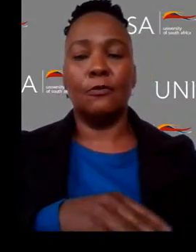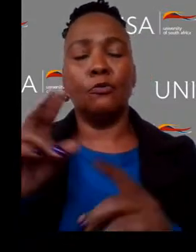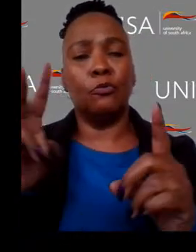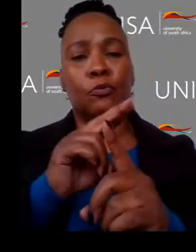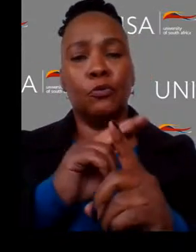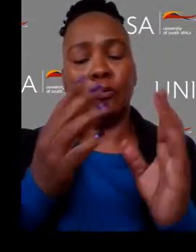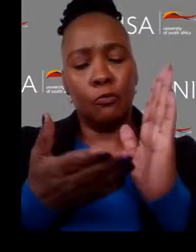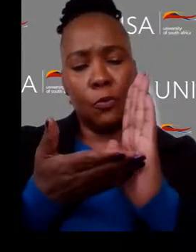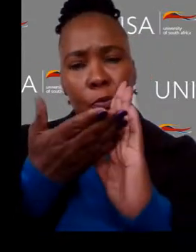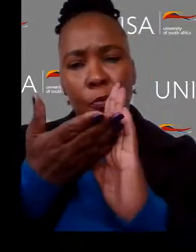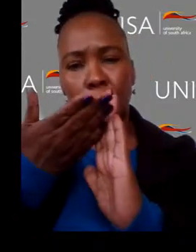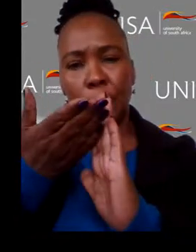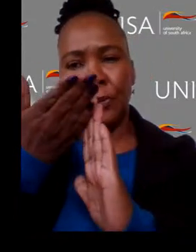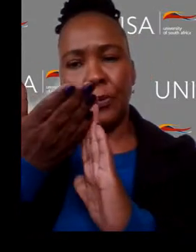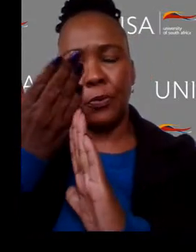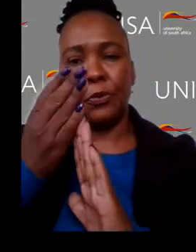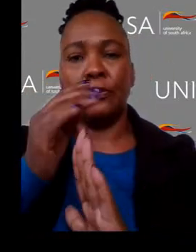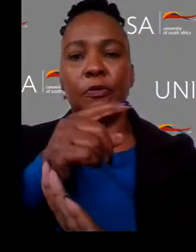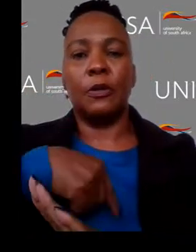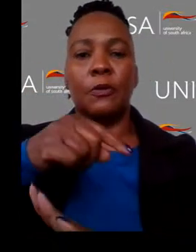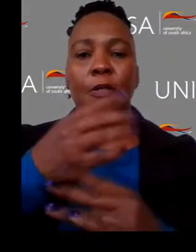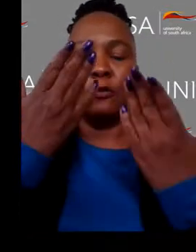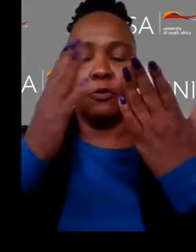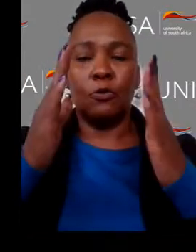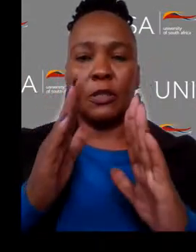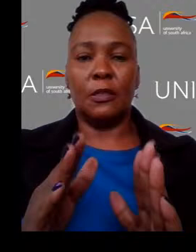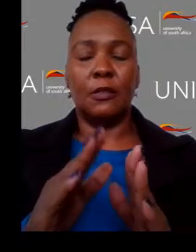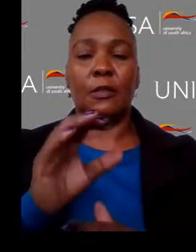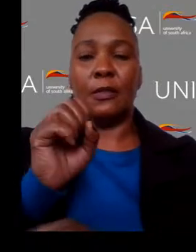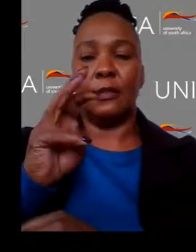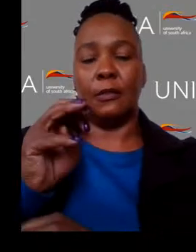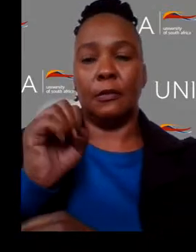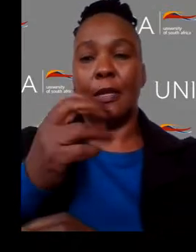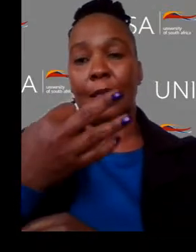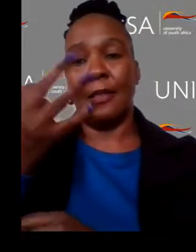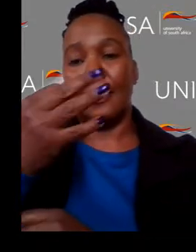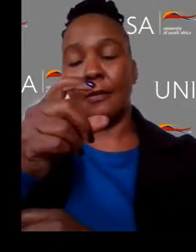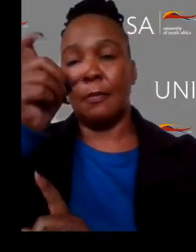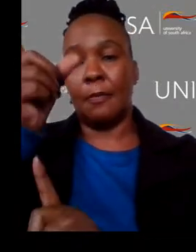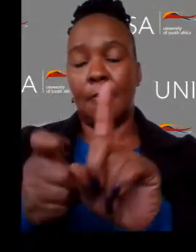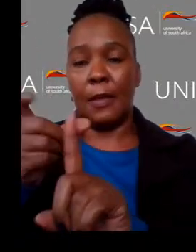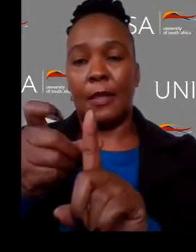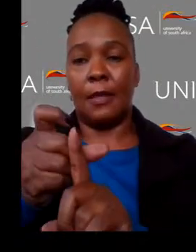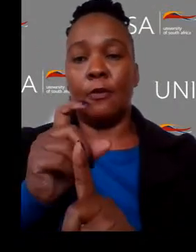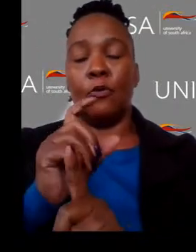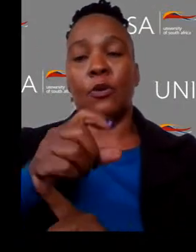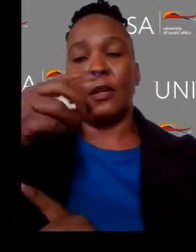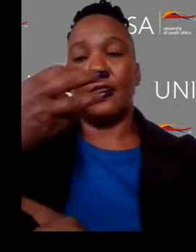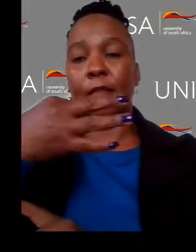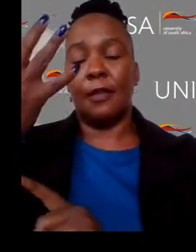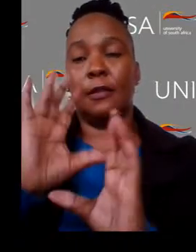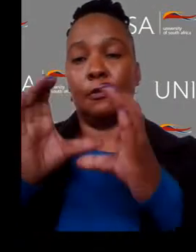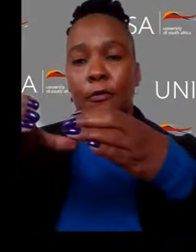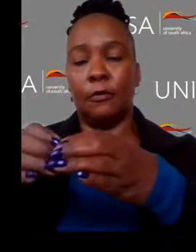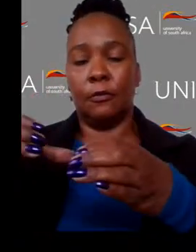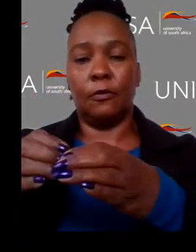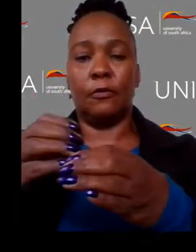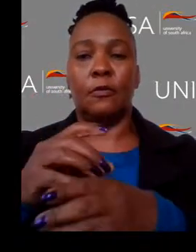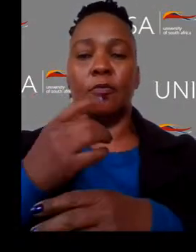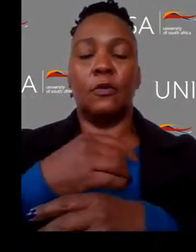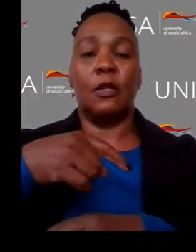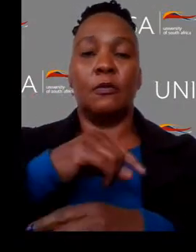solicitation of our students through SMSs by third-party suppliers, enticing our students to write on their